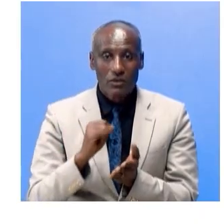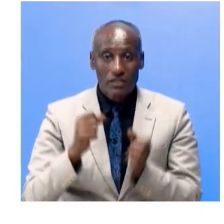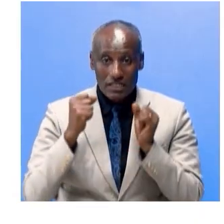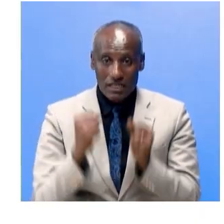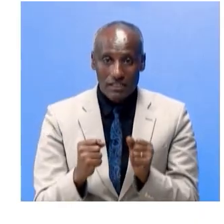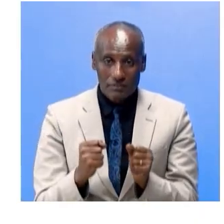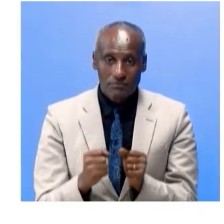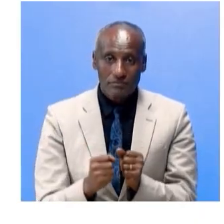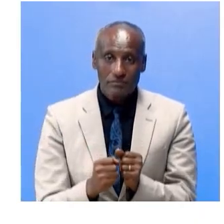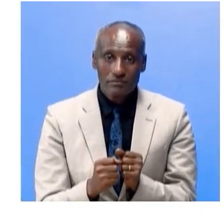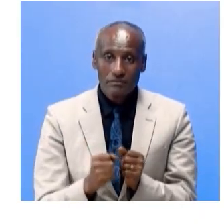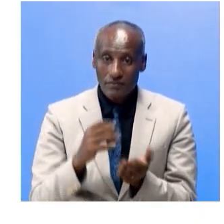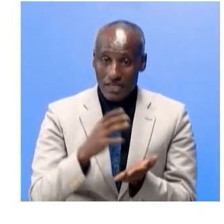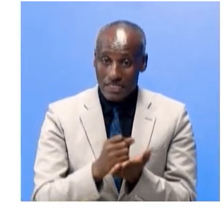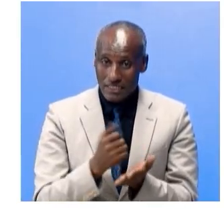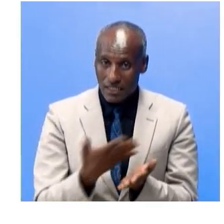something